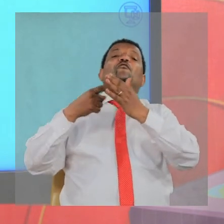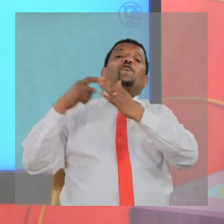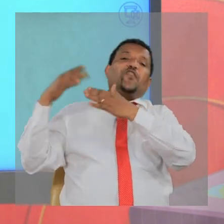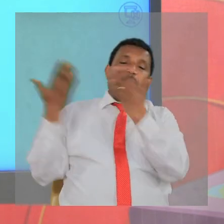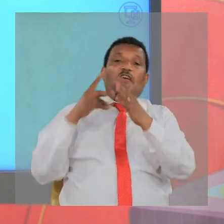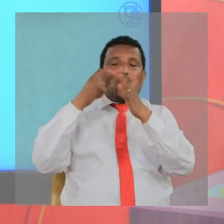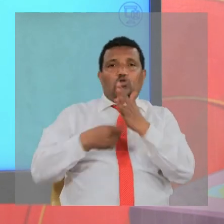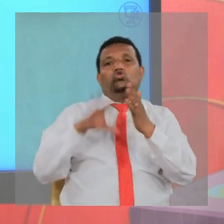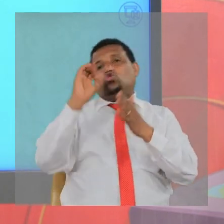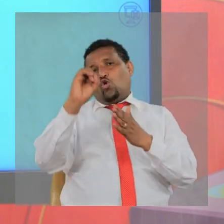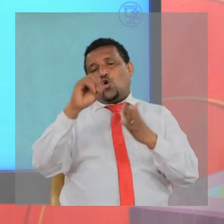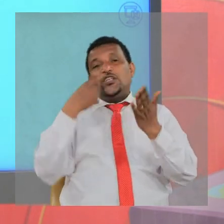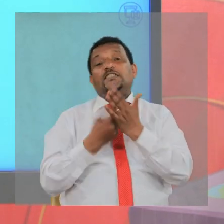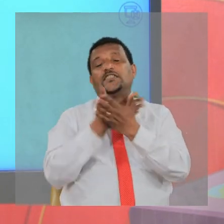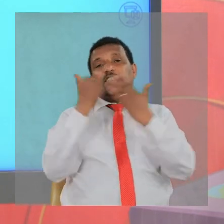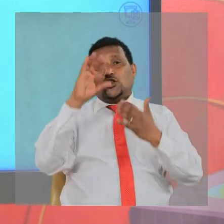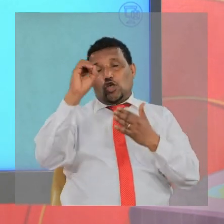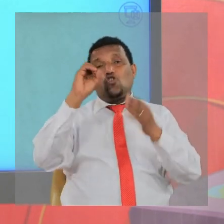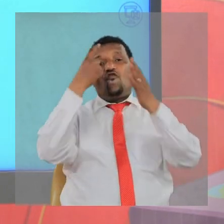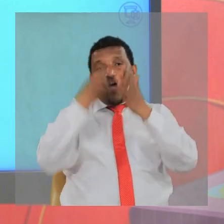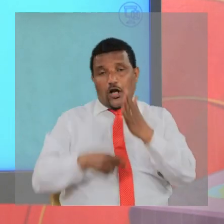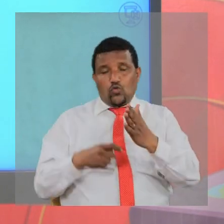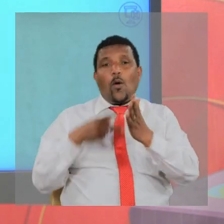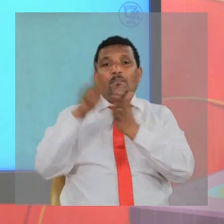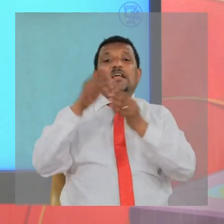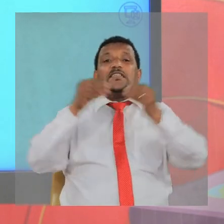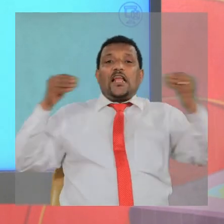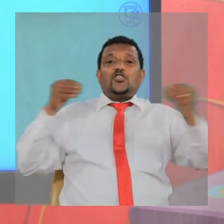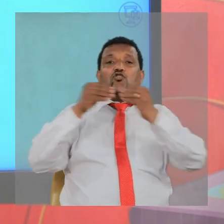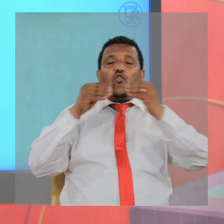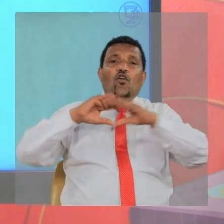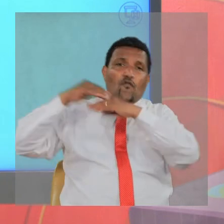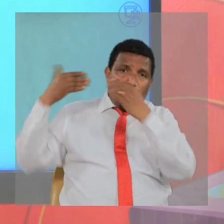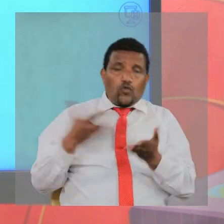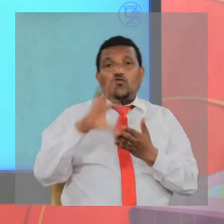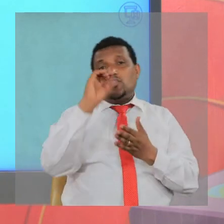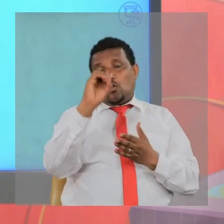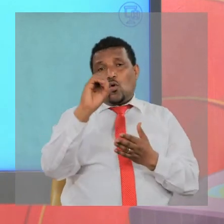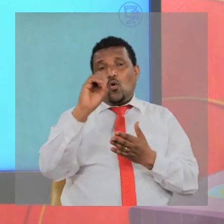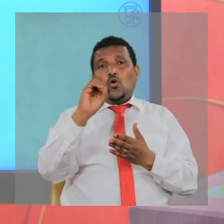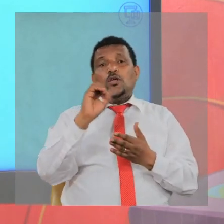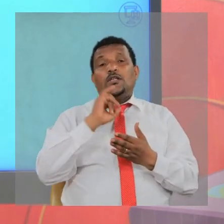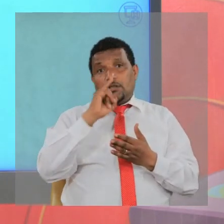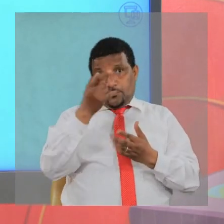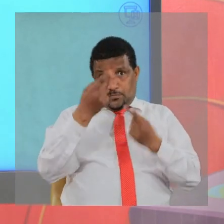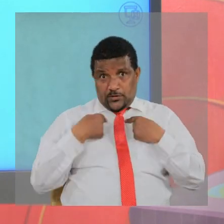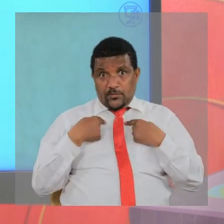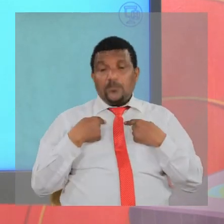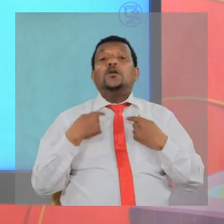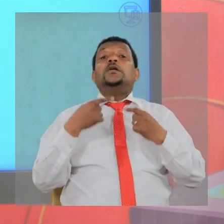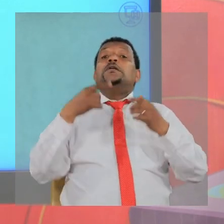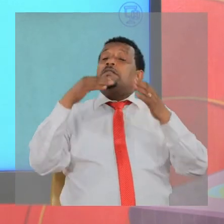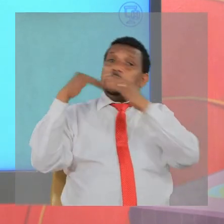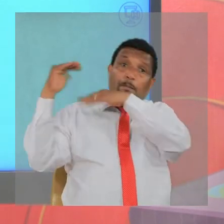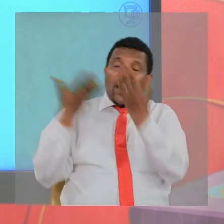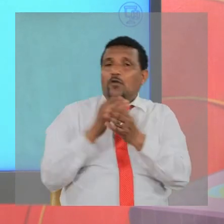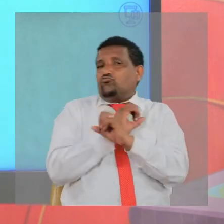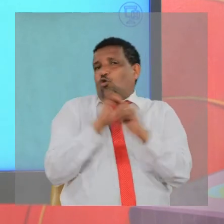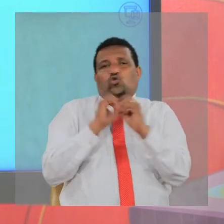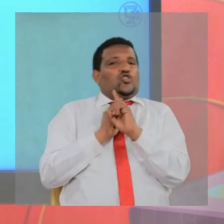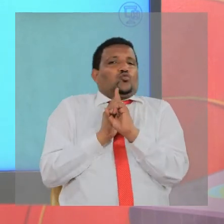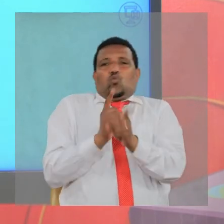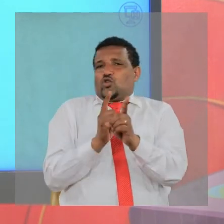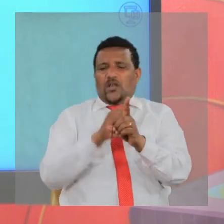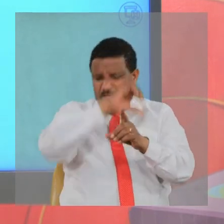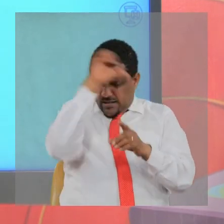case, this 0 value, the price elasticity of supply value of 0, tells us the supplier will not respond